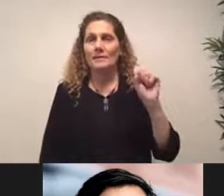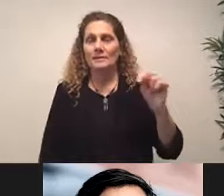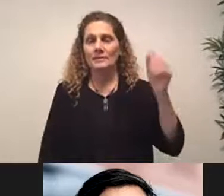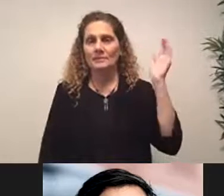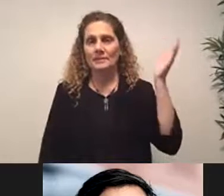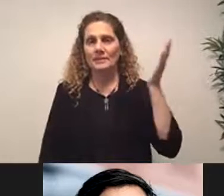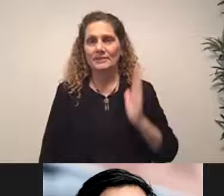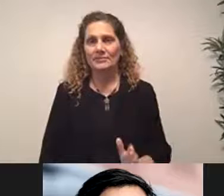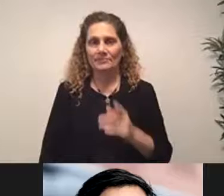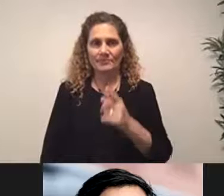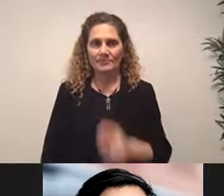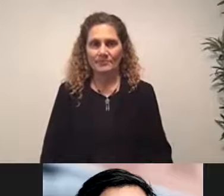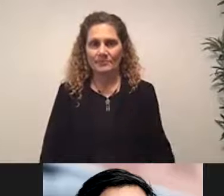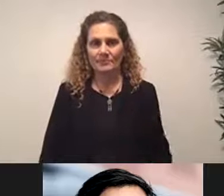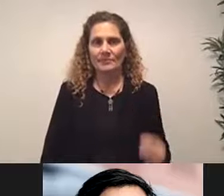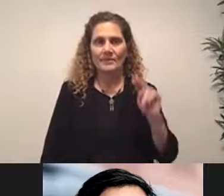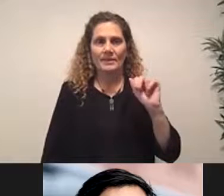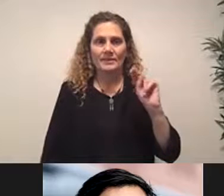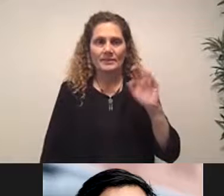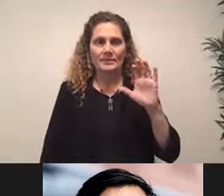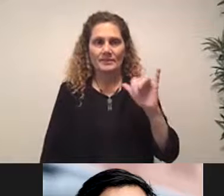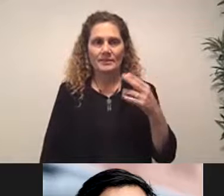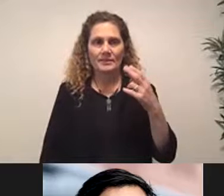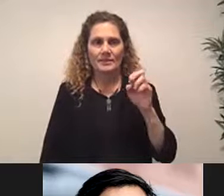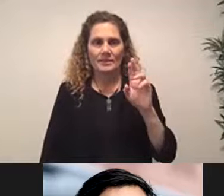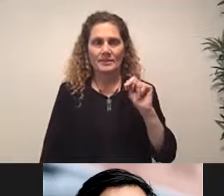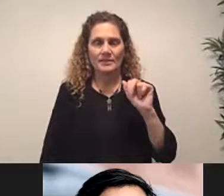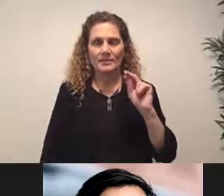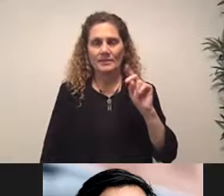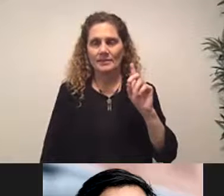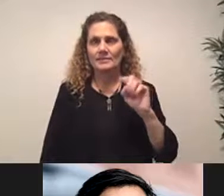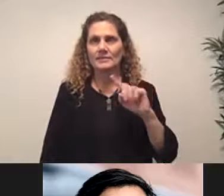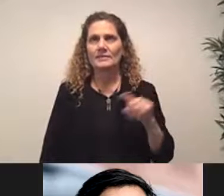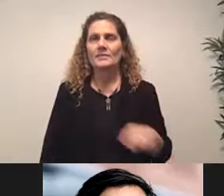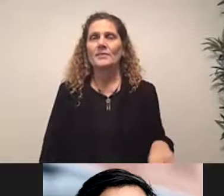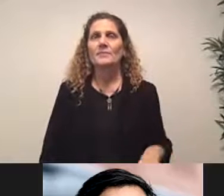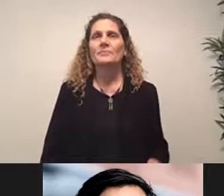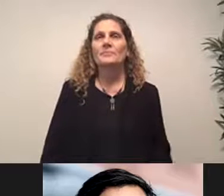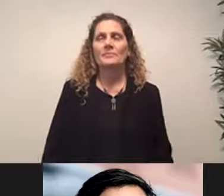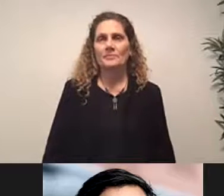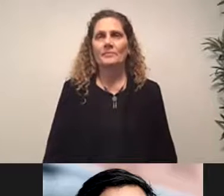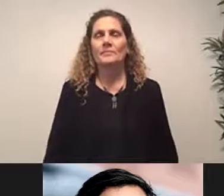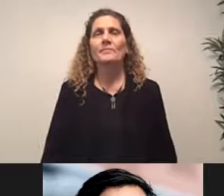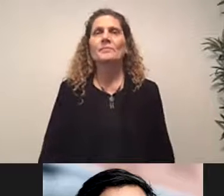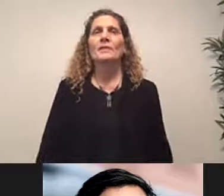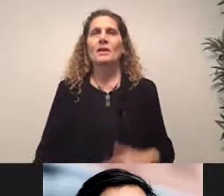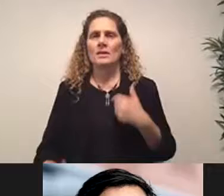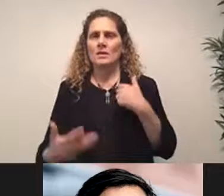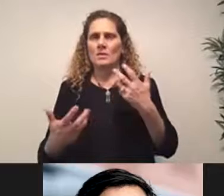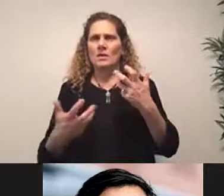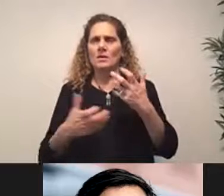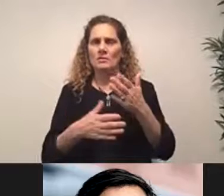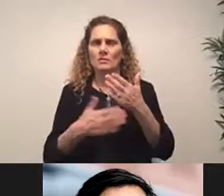Thank you so much, Darren, and thank you for having us here today to share in this important message. The Hispanic Collaborative is a